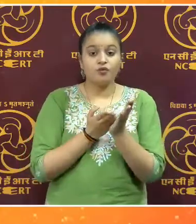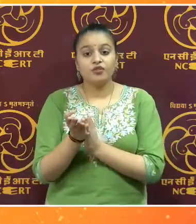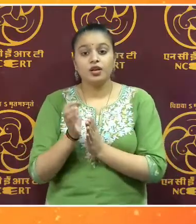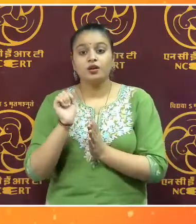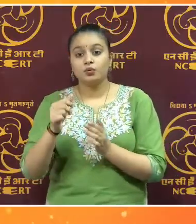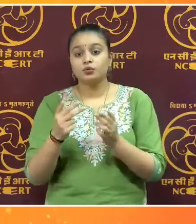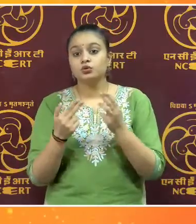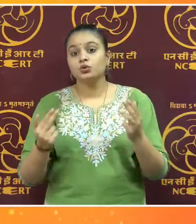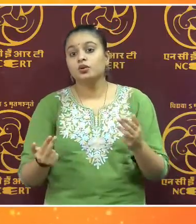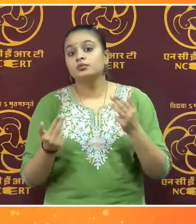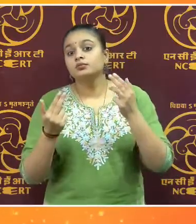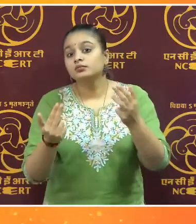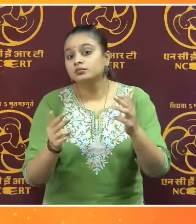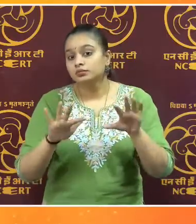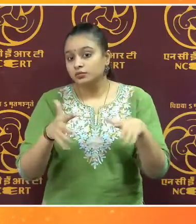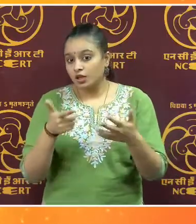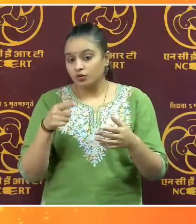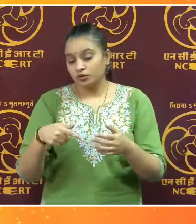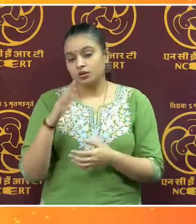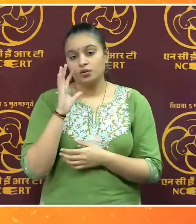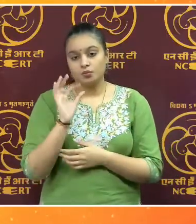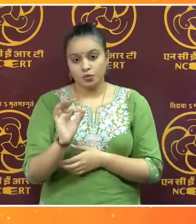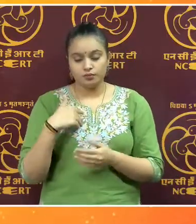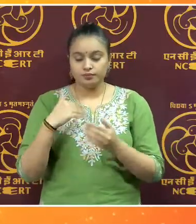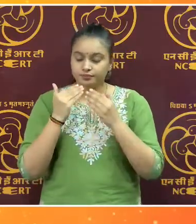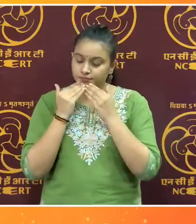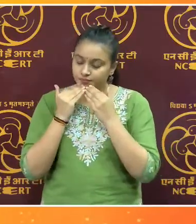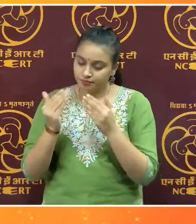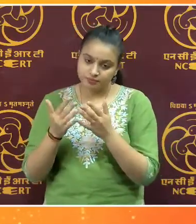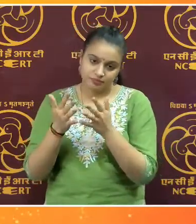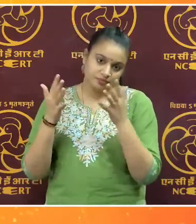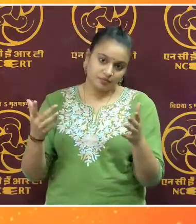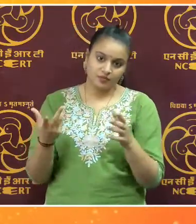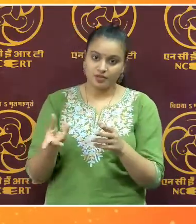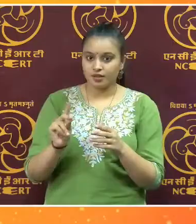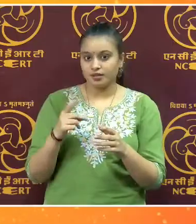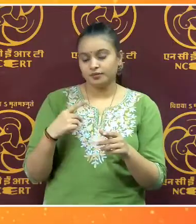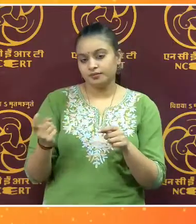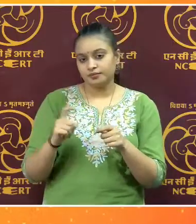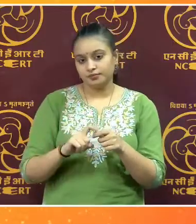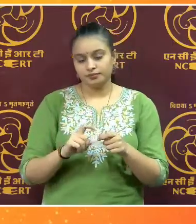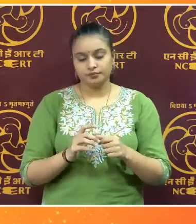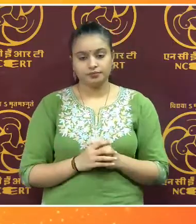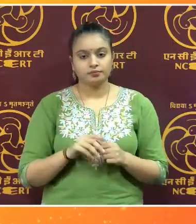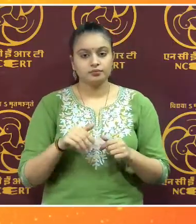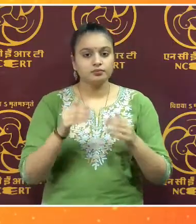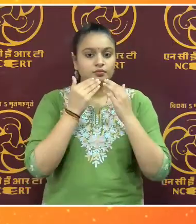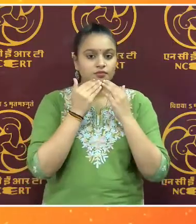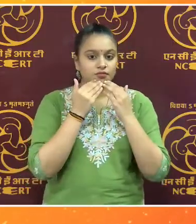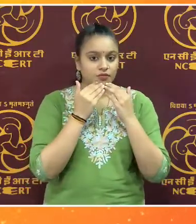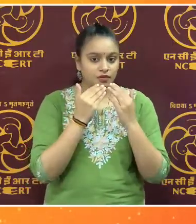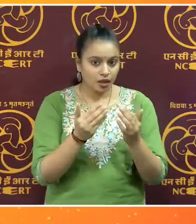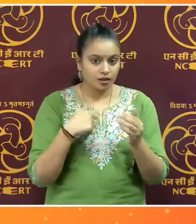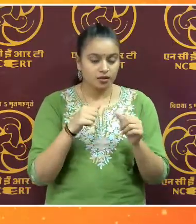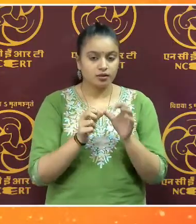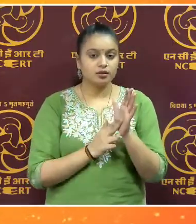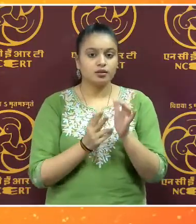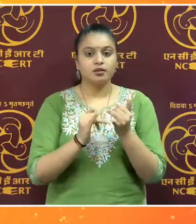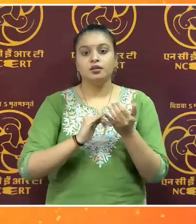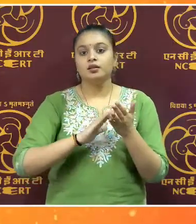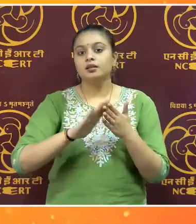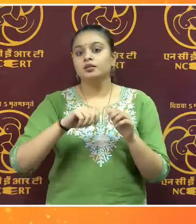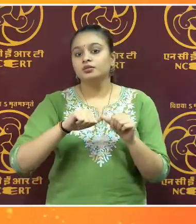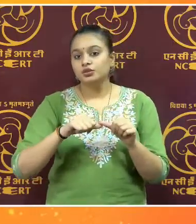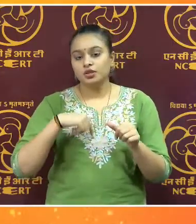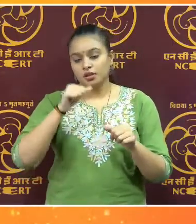narrate the story is one of the important key factors. Thank you so much once again, ma'am, for joining us. Thank you for having me. And I would also like to thank Anushka Sharma, our